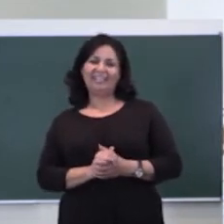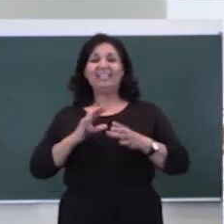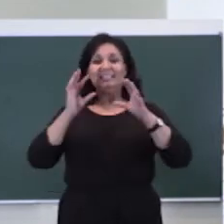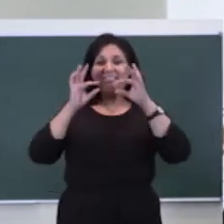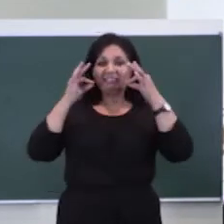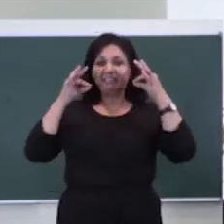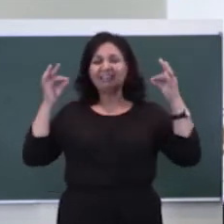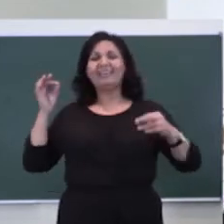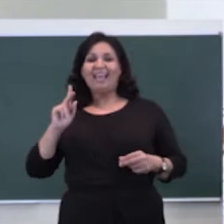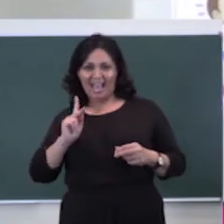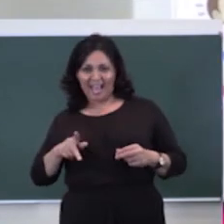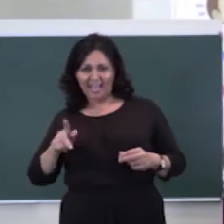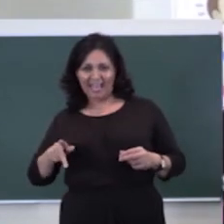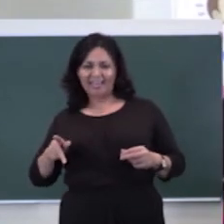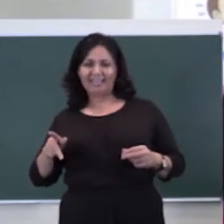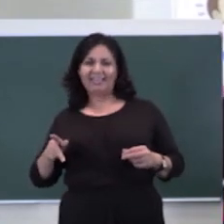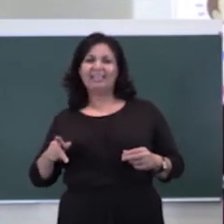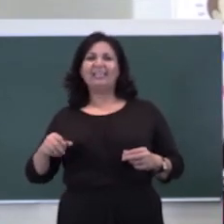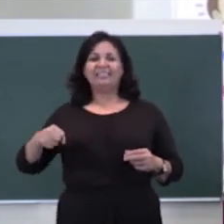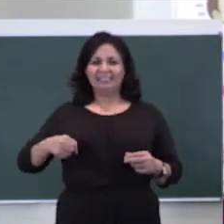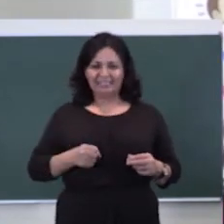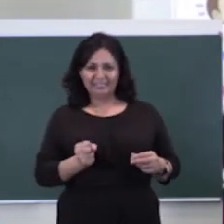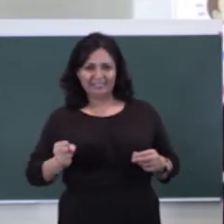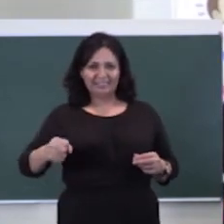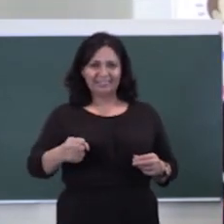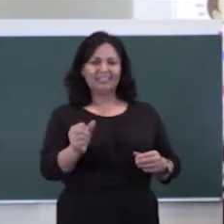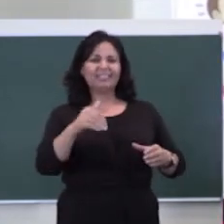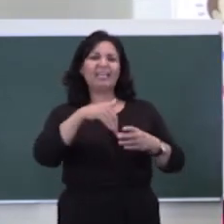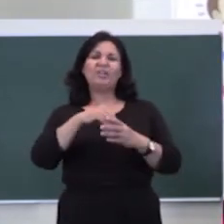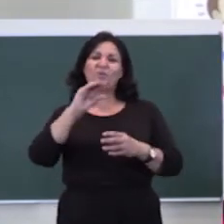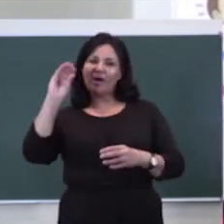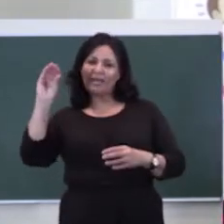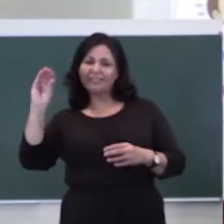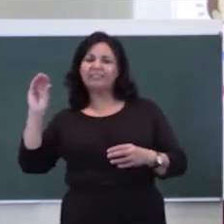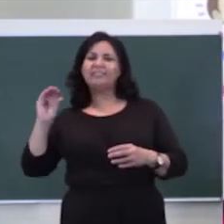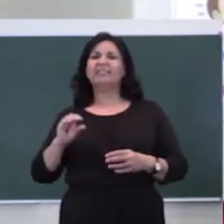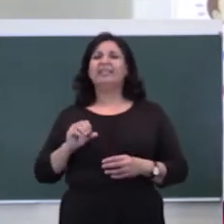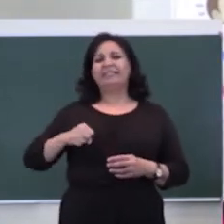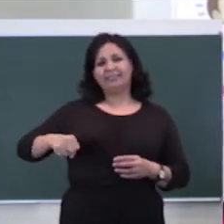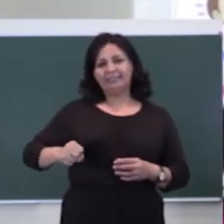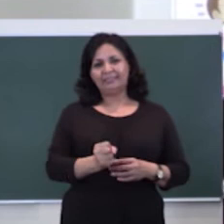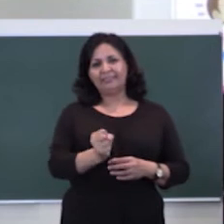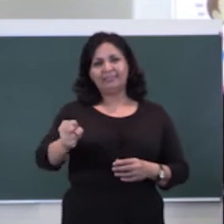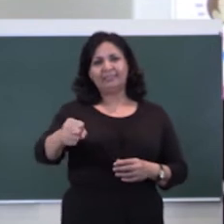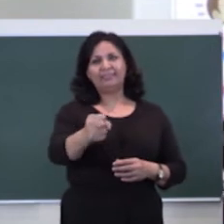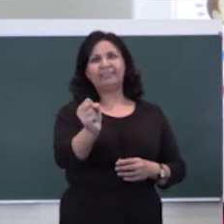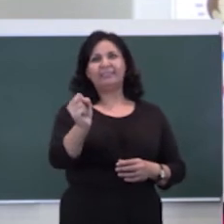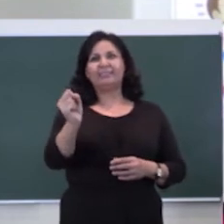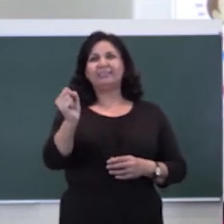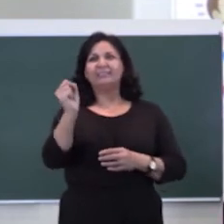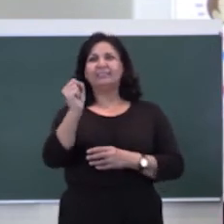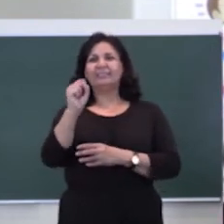again. Sammy Snake says in words, in words, in words.